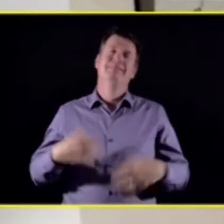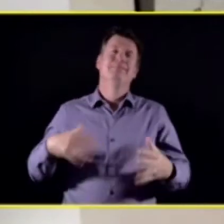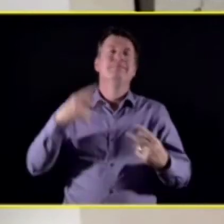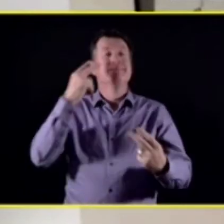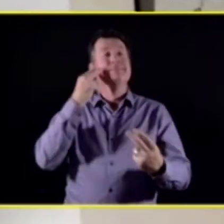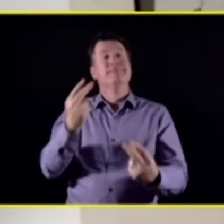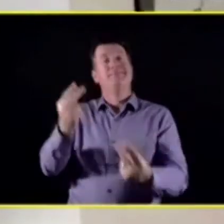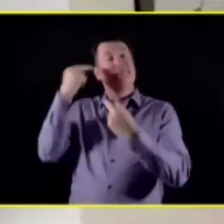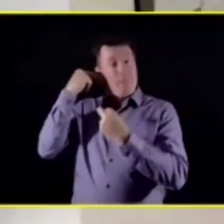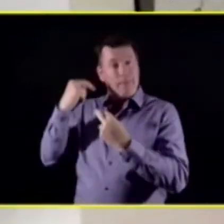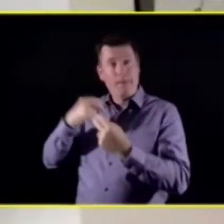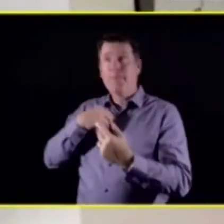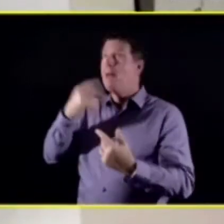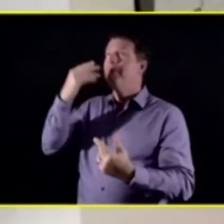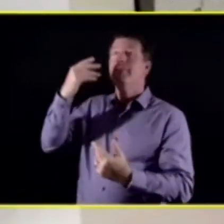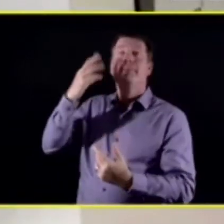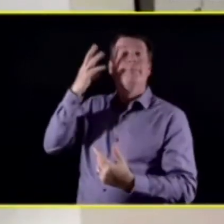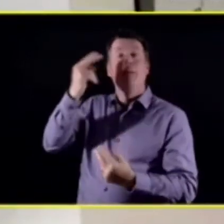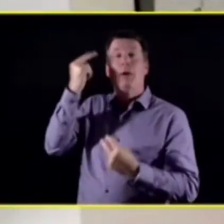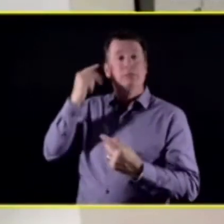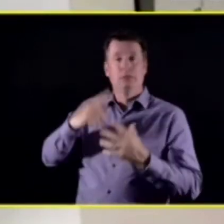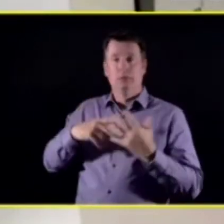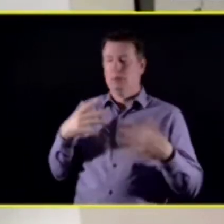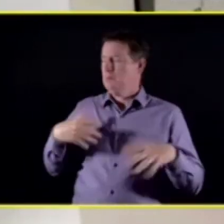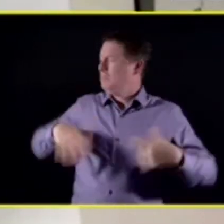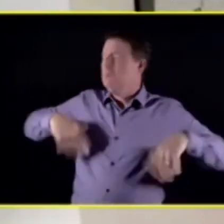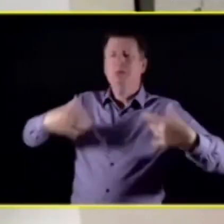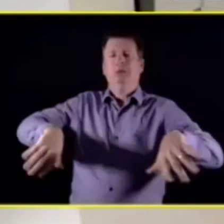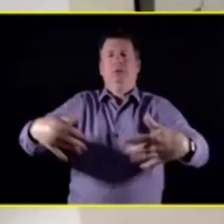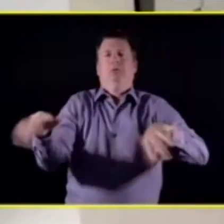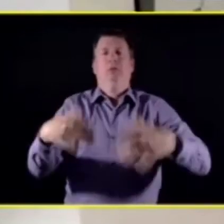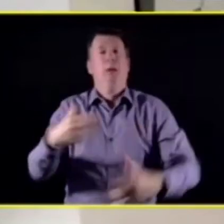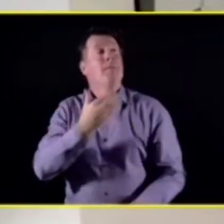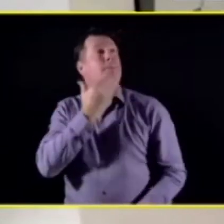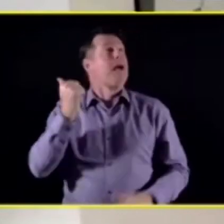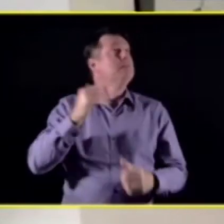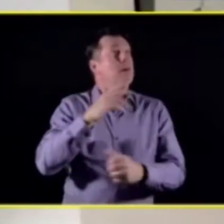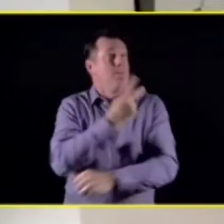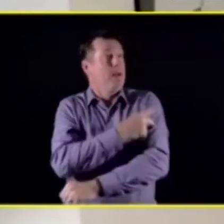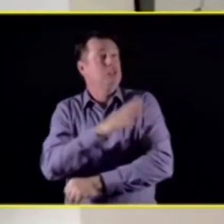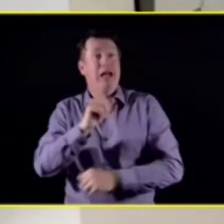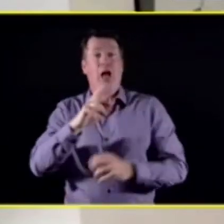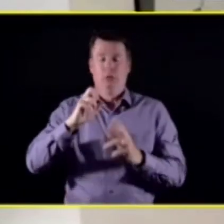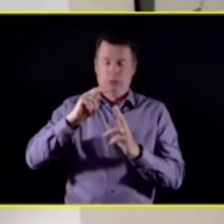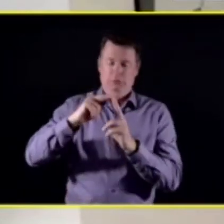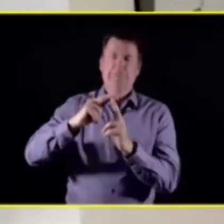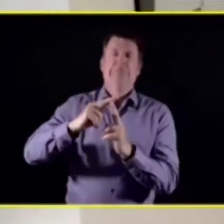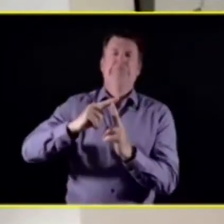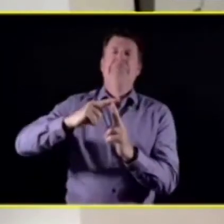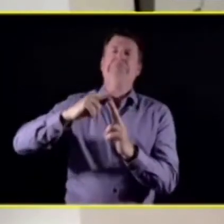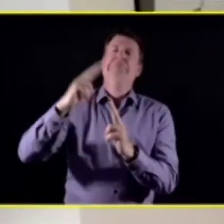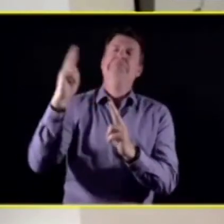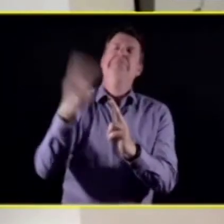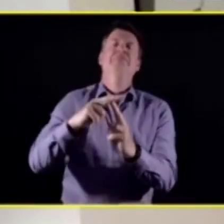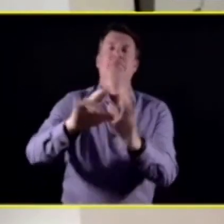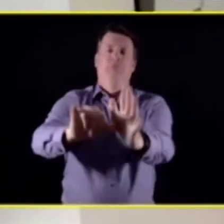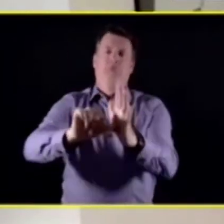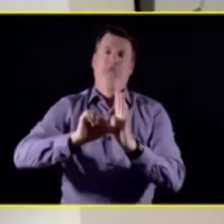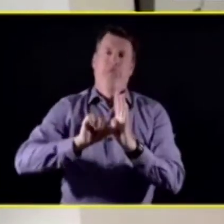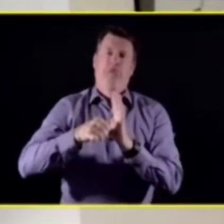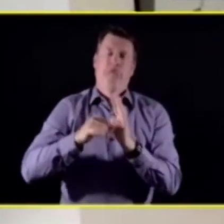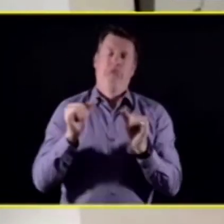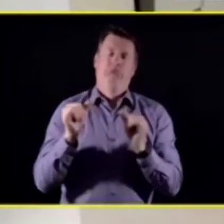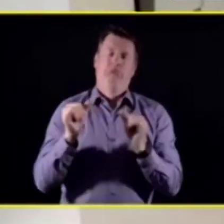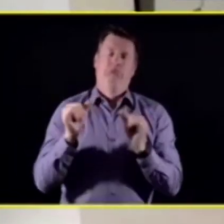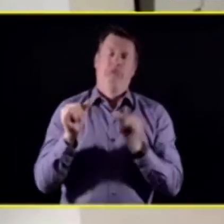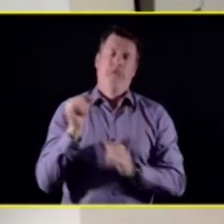anywhere that you can get medical care. I have to emphasize that, from the nurses, doctors,